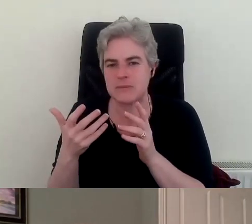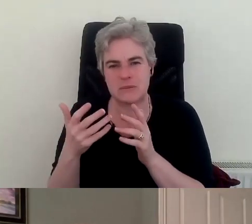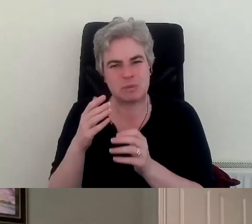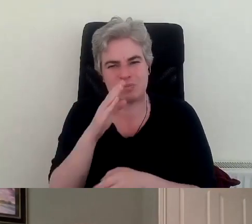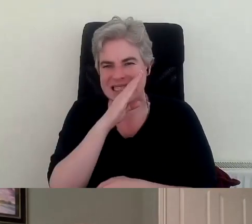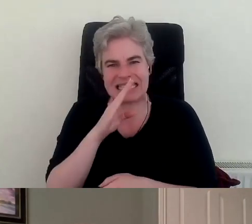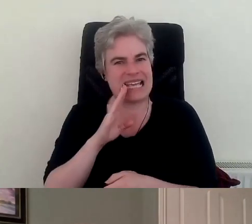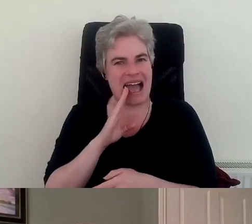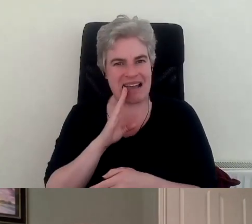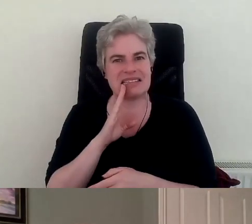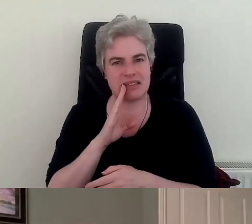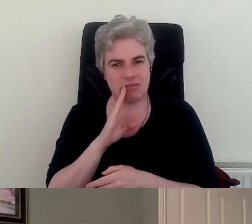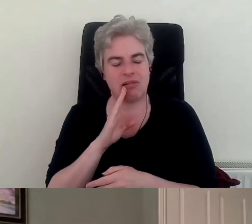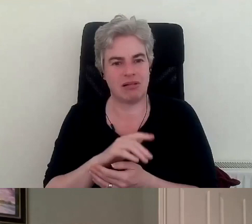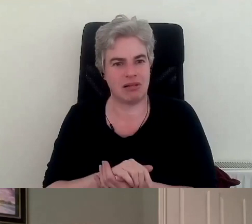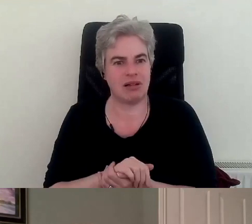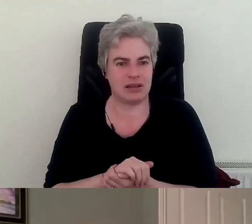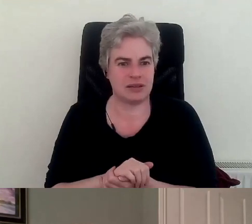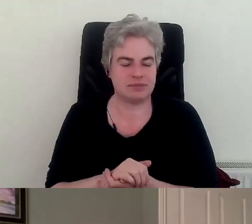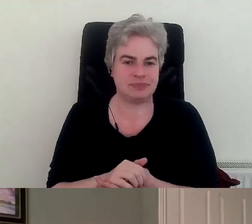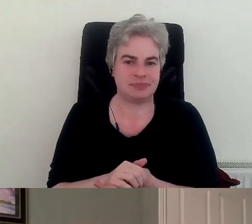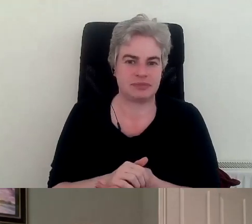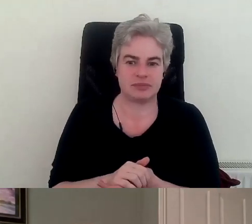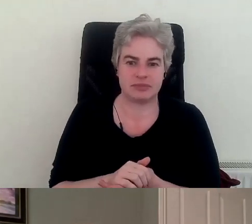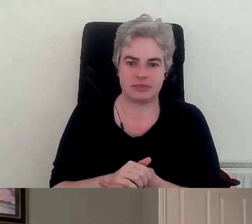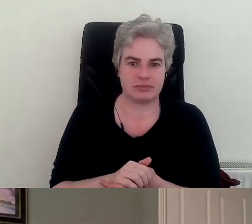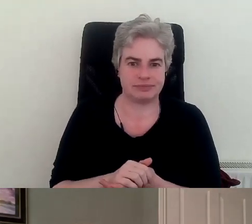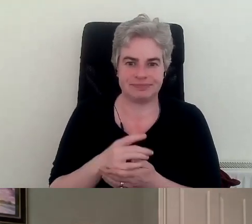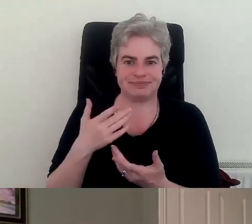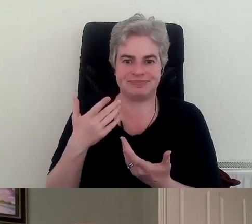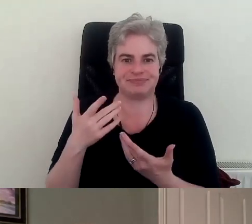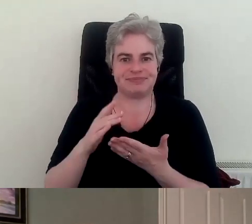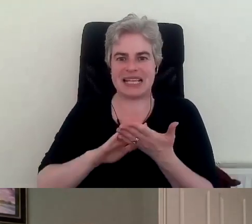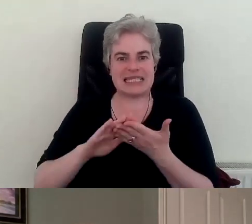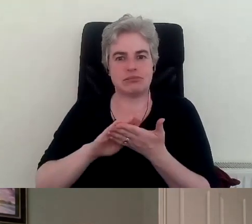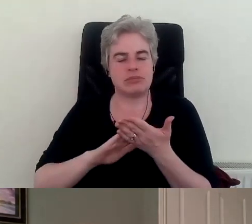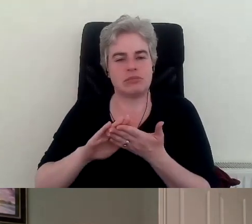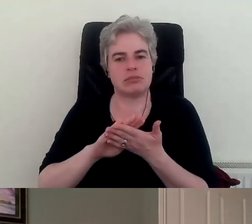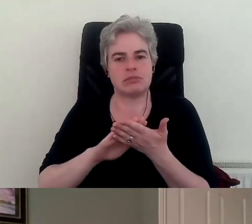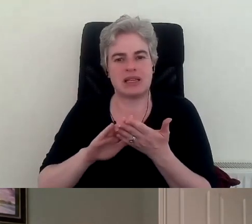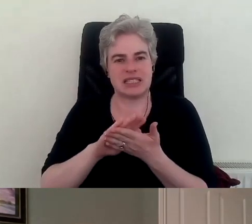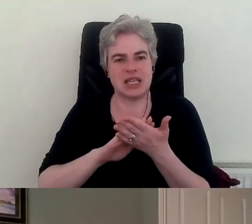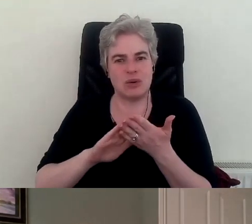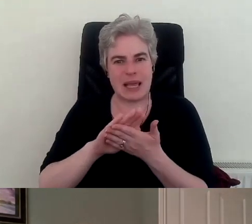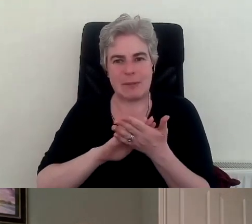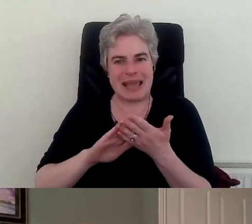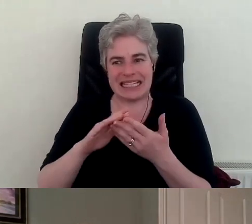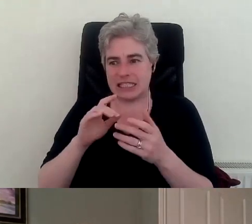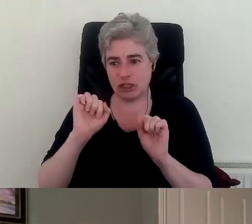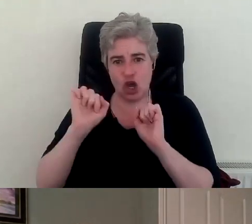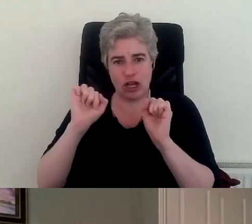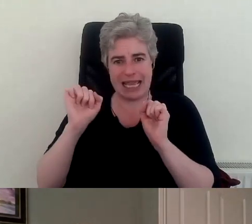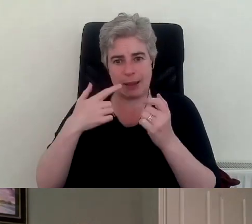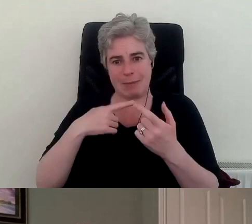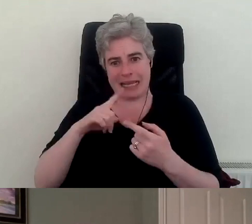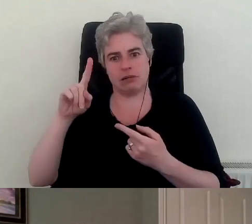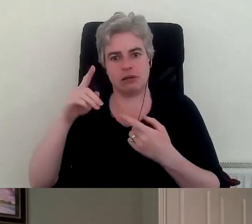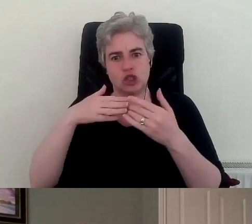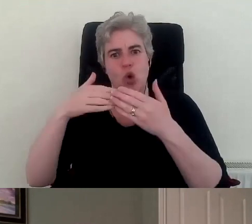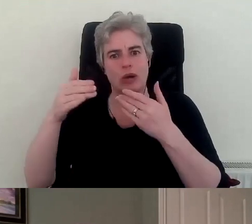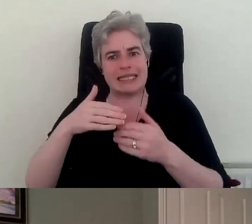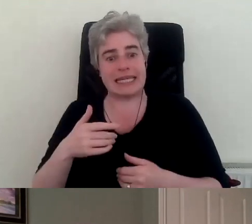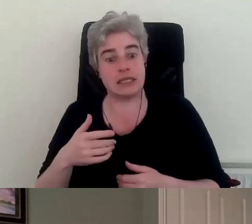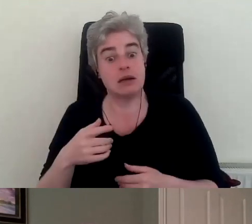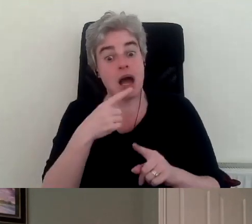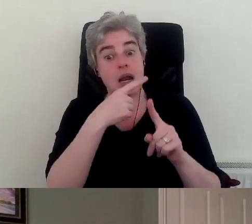sad, but there's no redress. So that's one aspect. The other thing is, a positive thing is, there